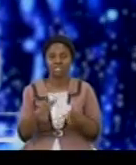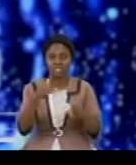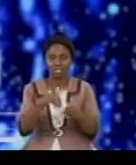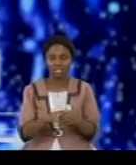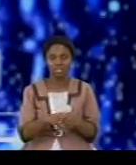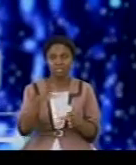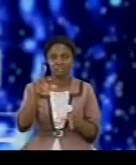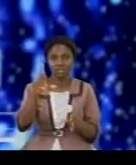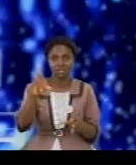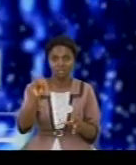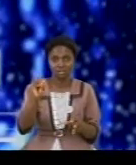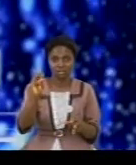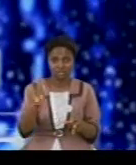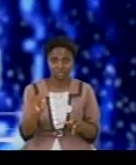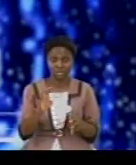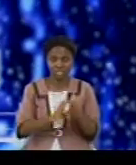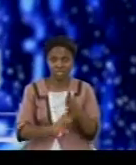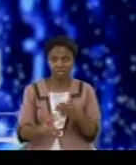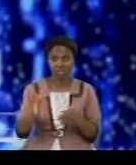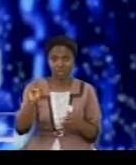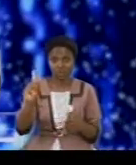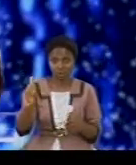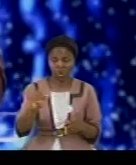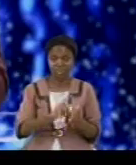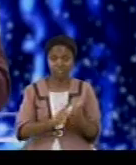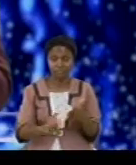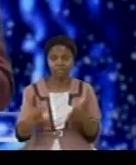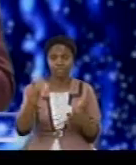verse 28.